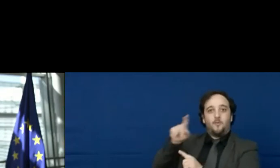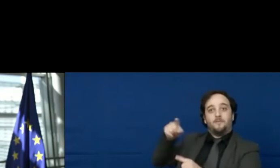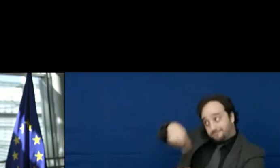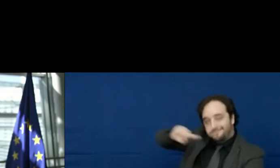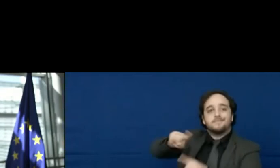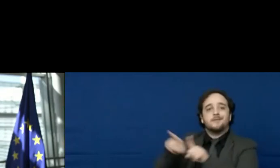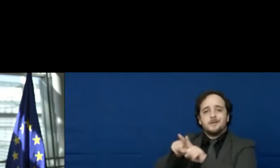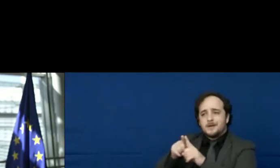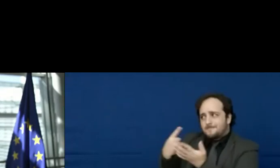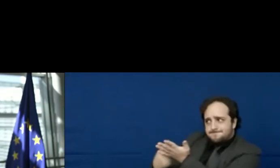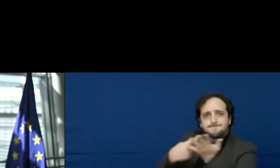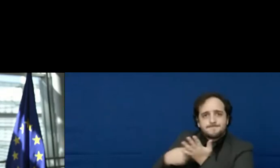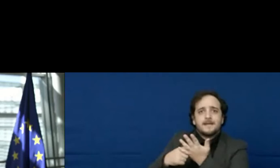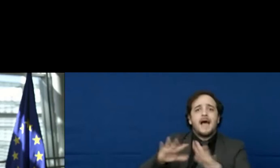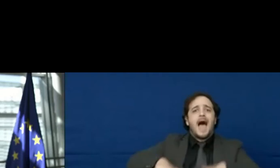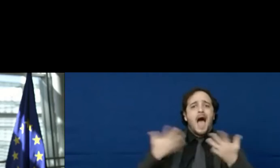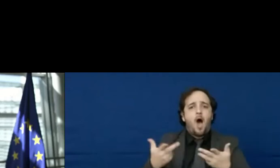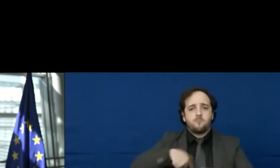puts survivors first.